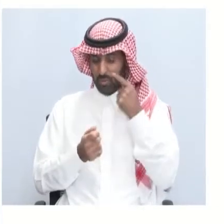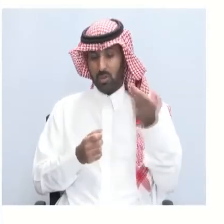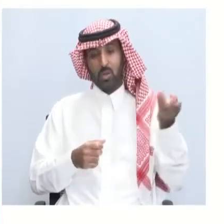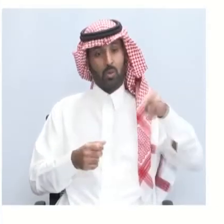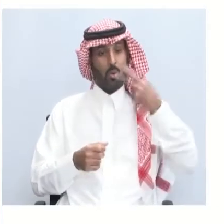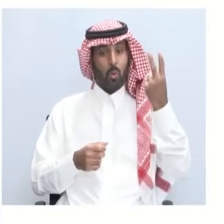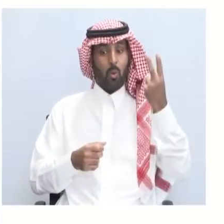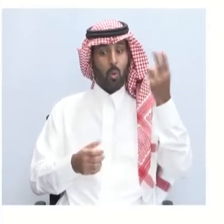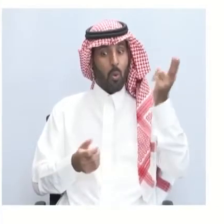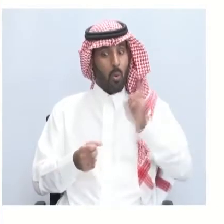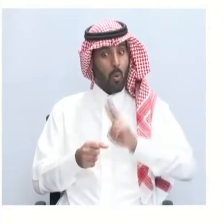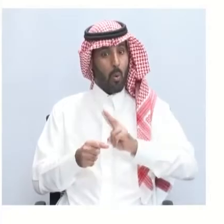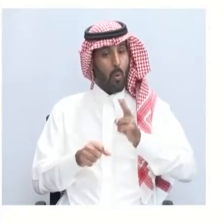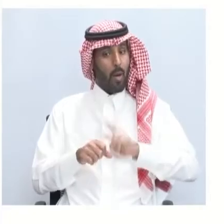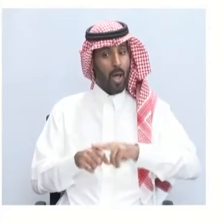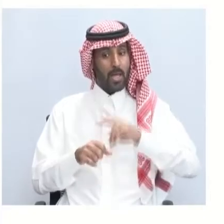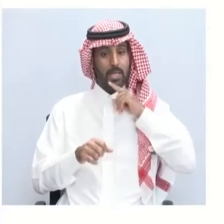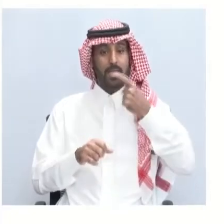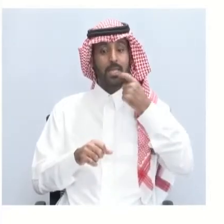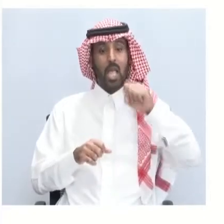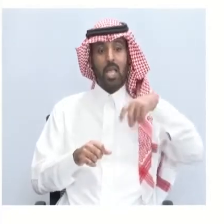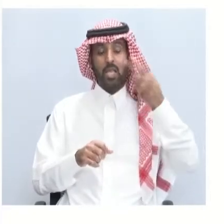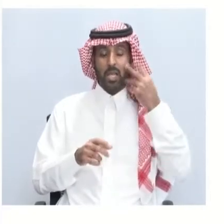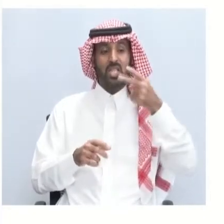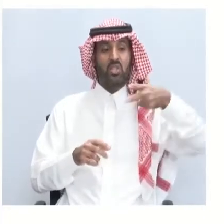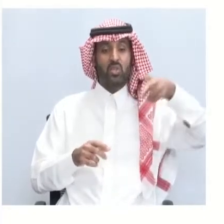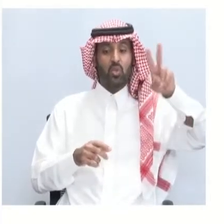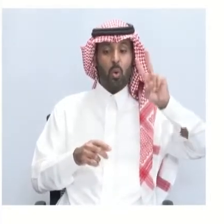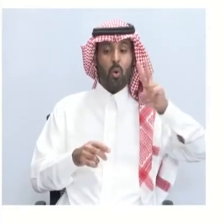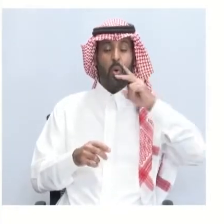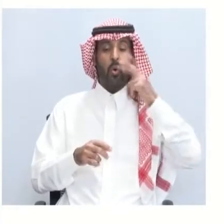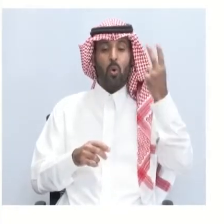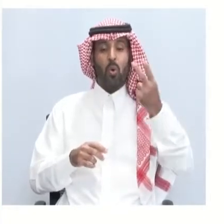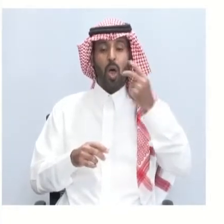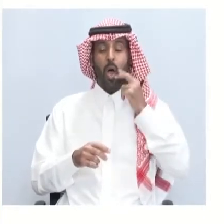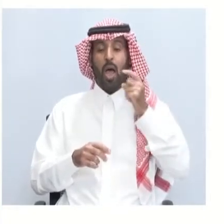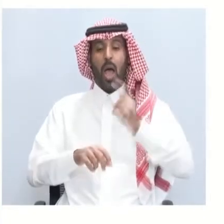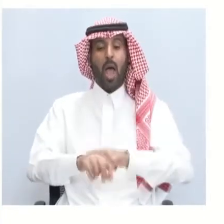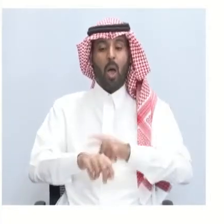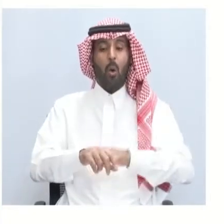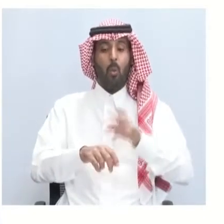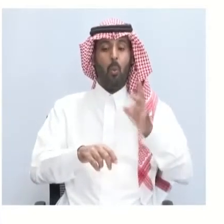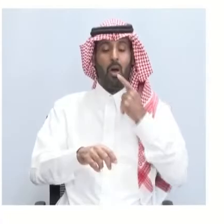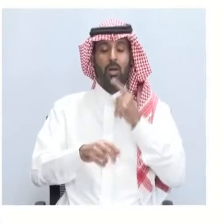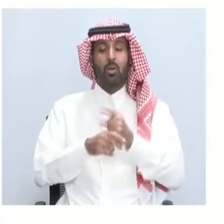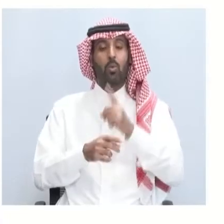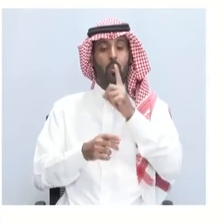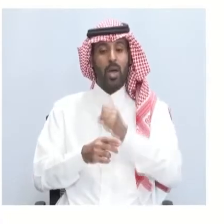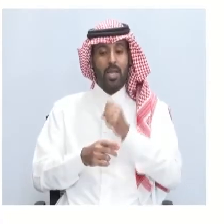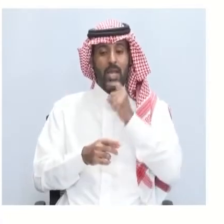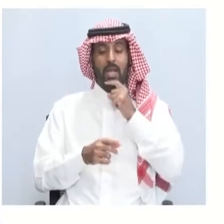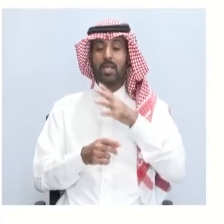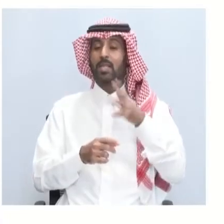year. Each is 3 hour special, covers an entire competition in which 100 fighters